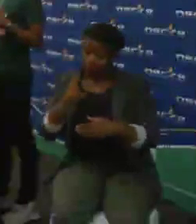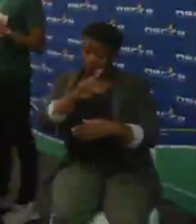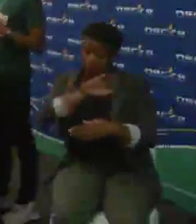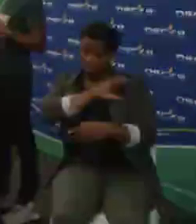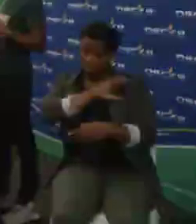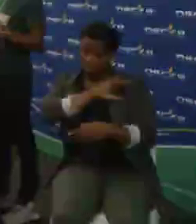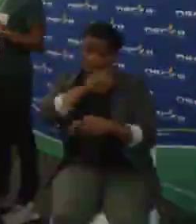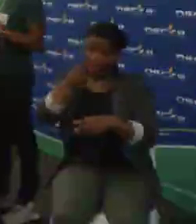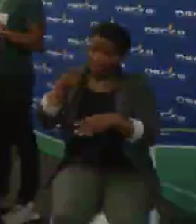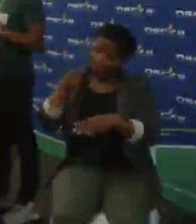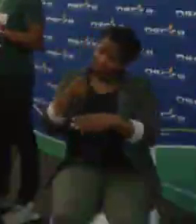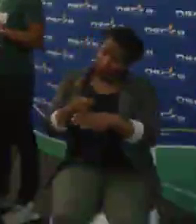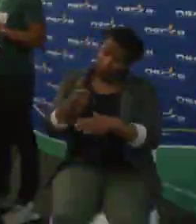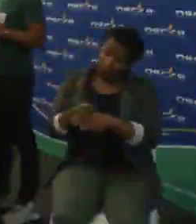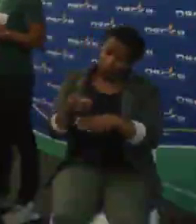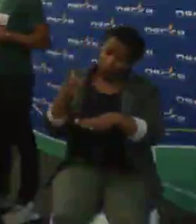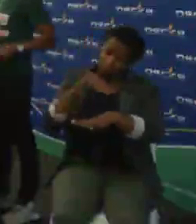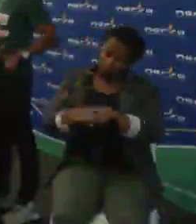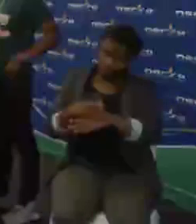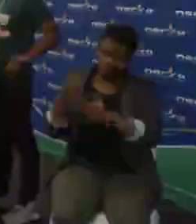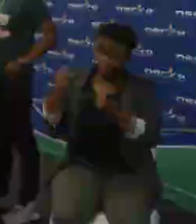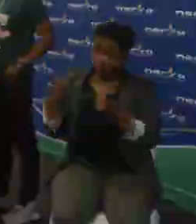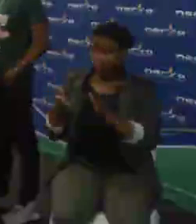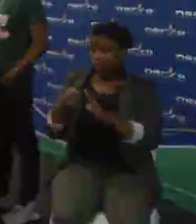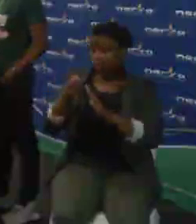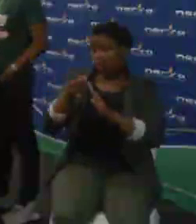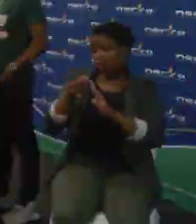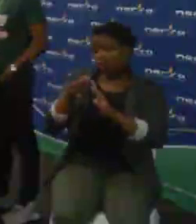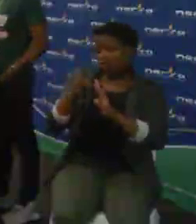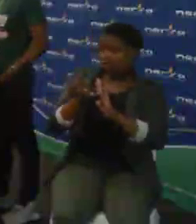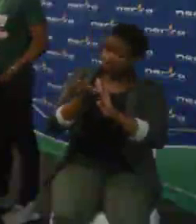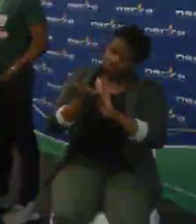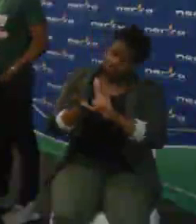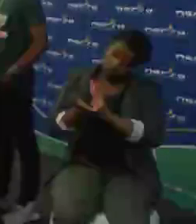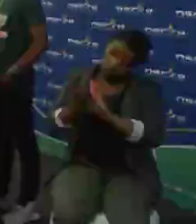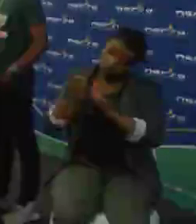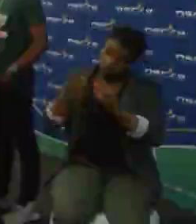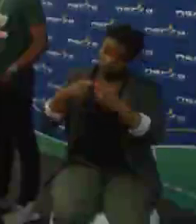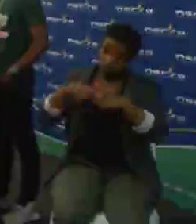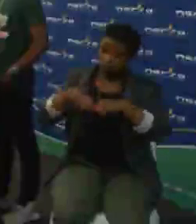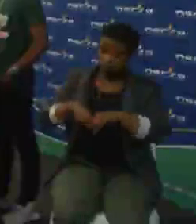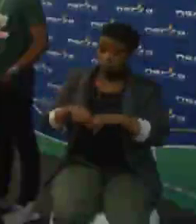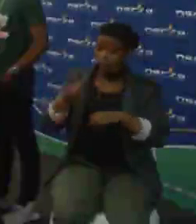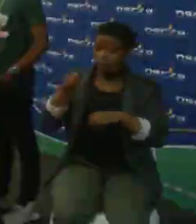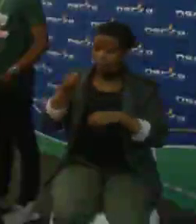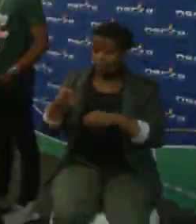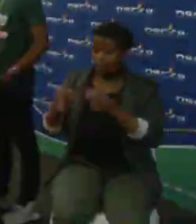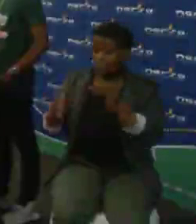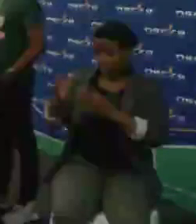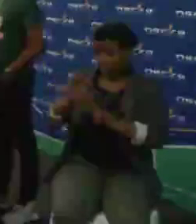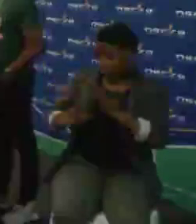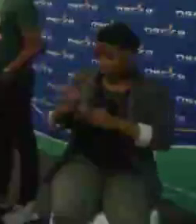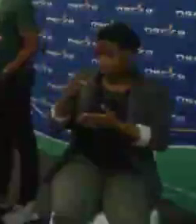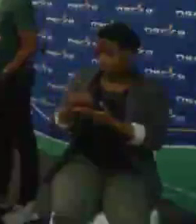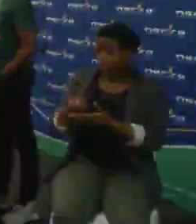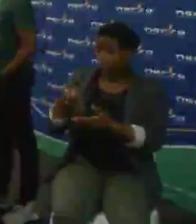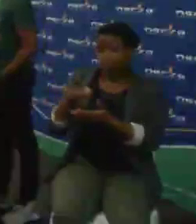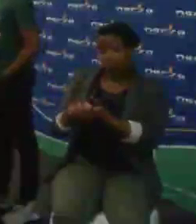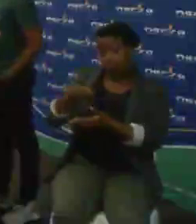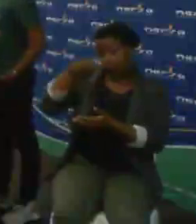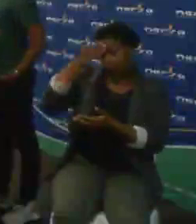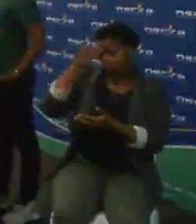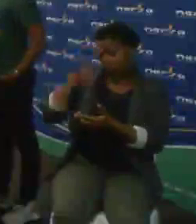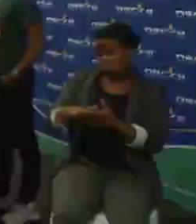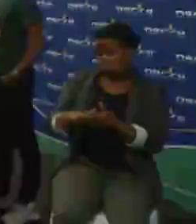class paying a larger amount so that to subsidize another customer class. So can you please verify that information? Because the way we see it in